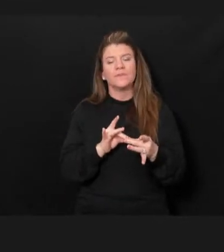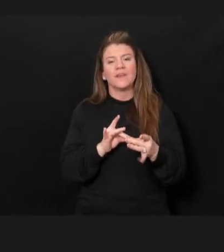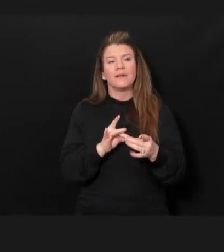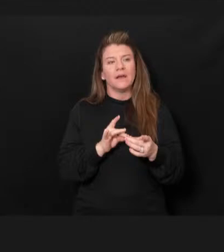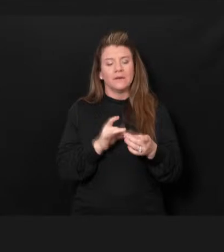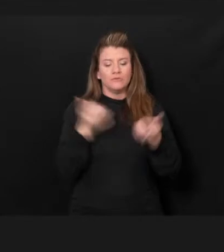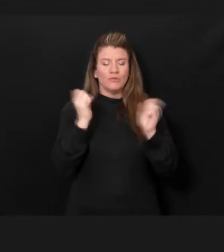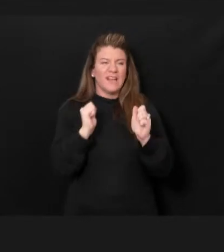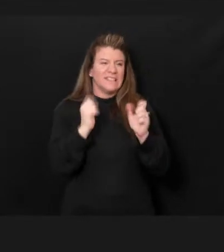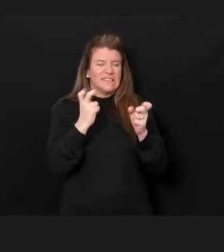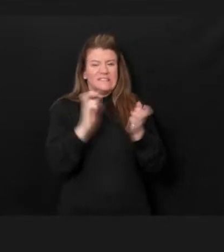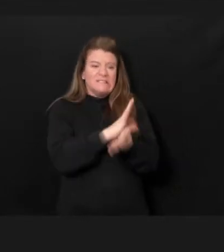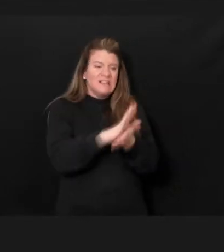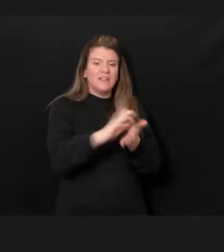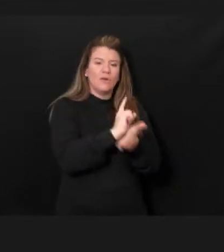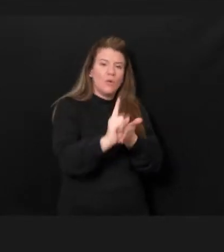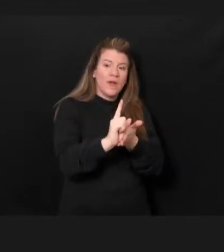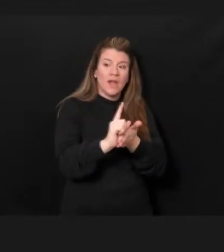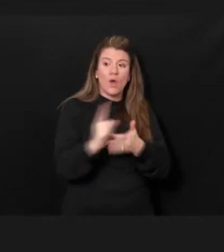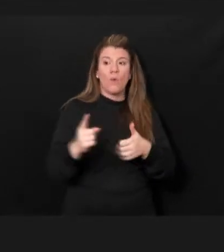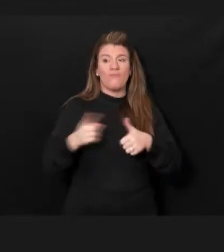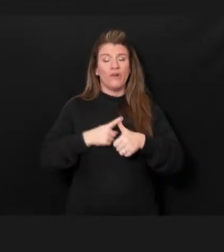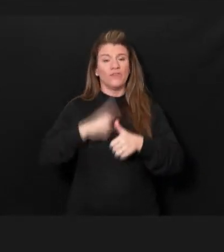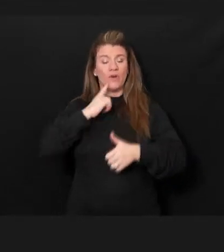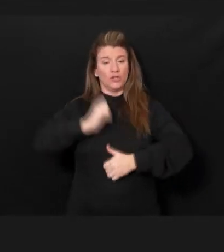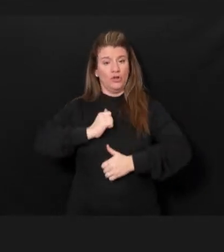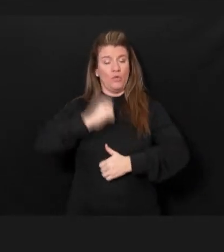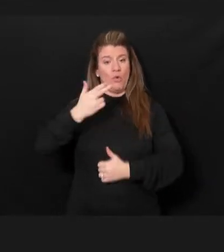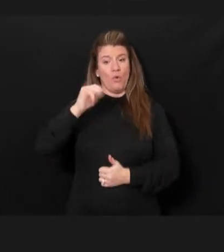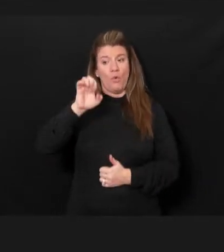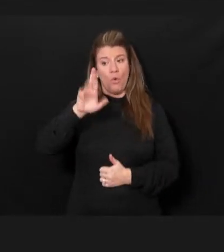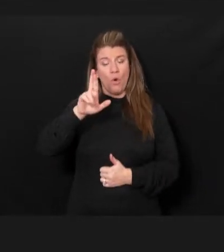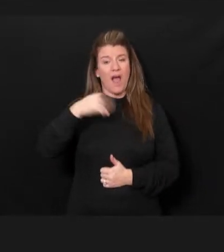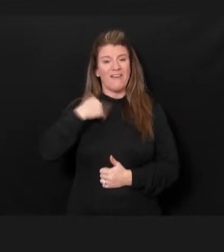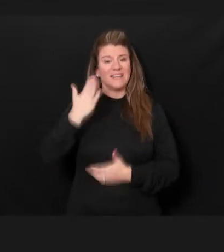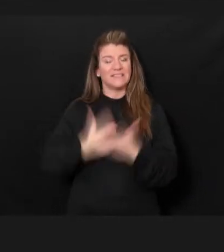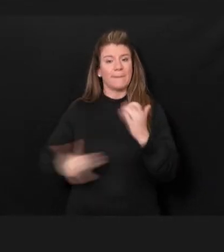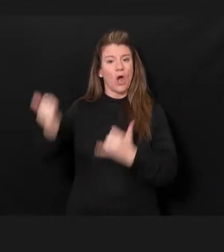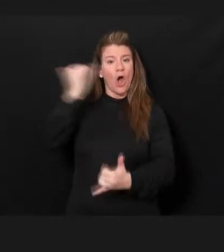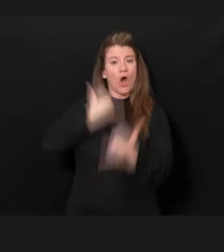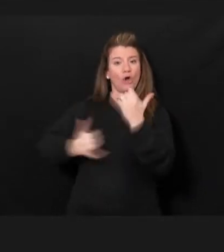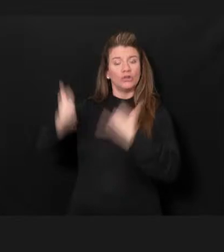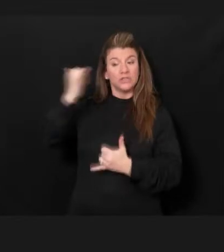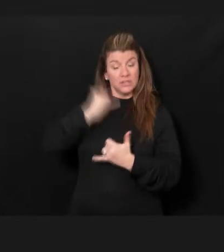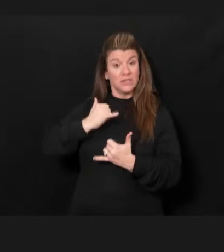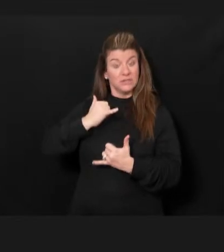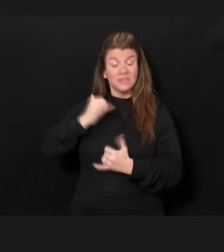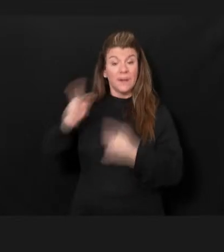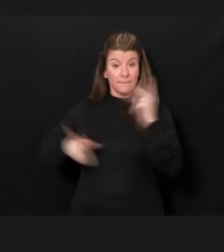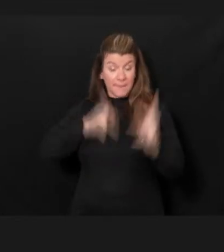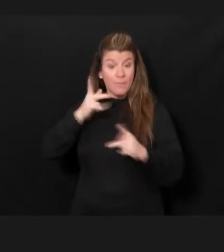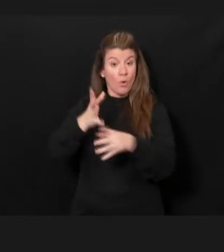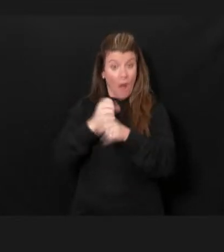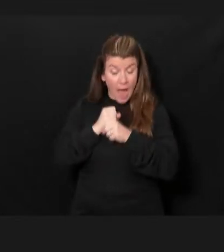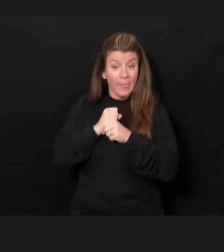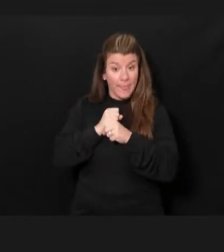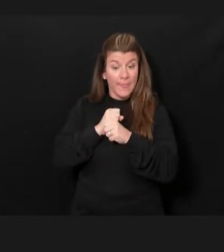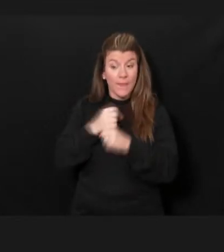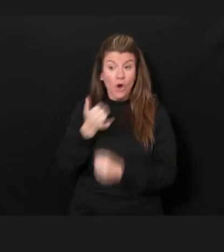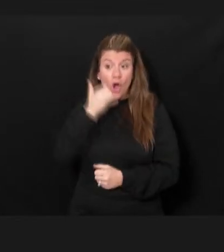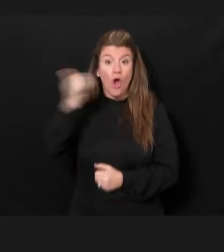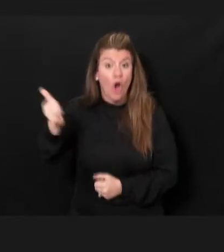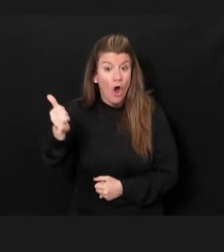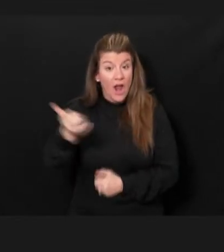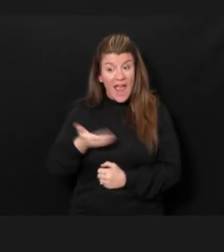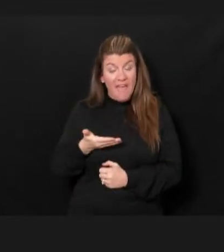up for the week. One is for General Hoyer. Some calls that people received their telephone invitation